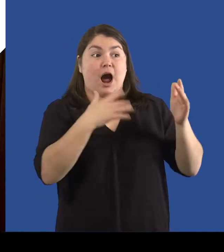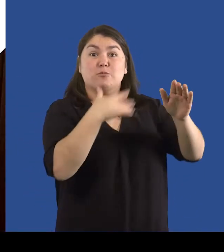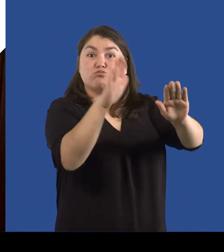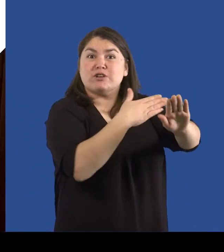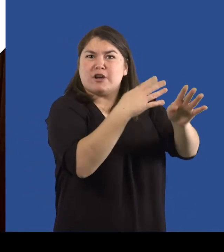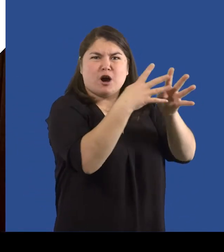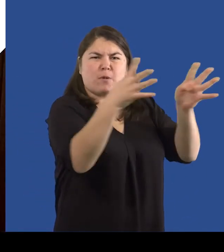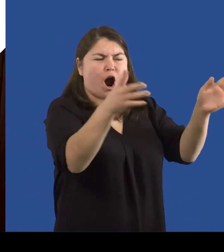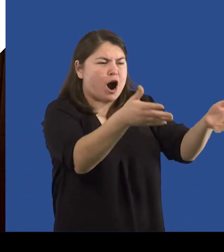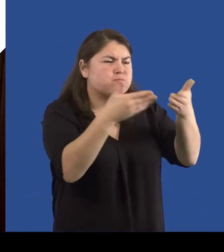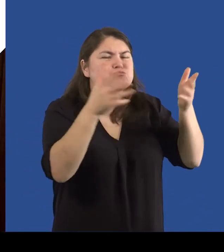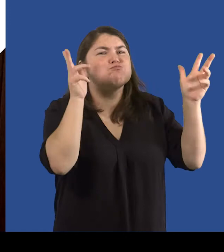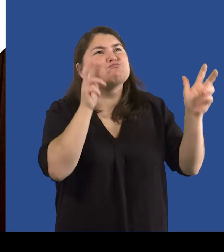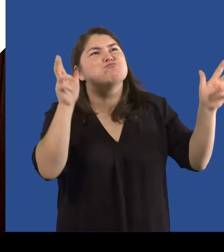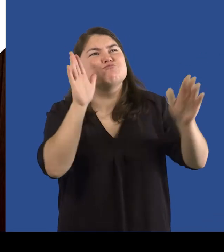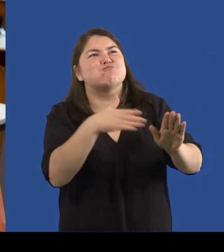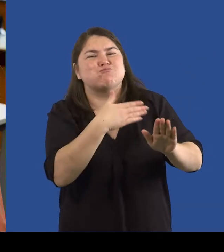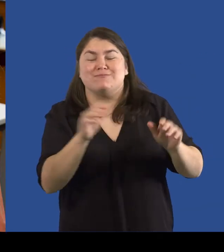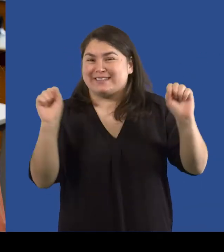I can choose music.